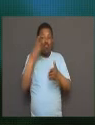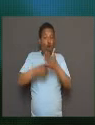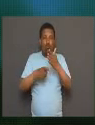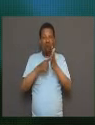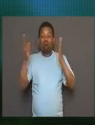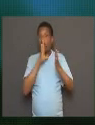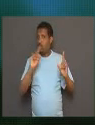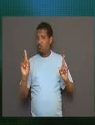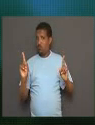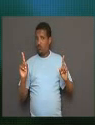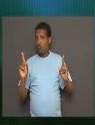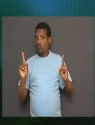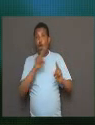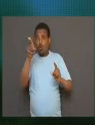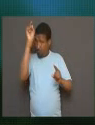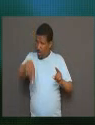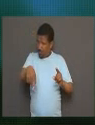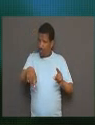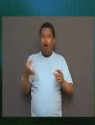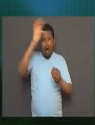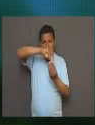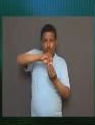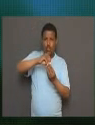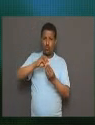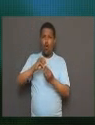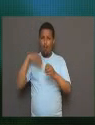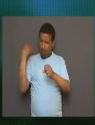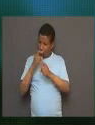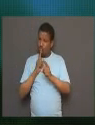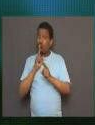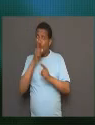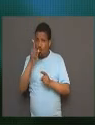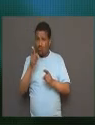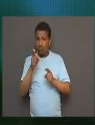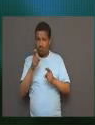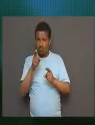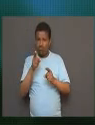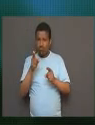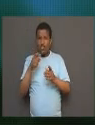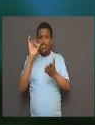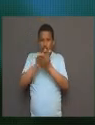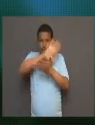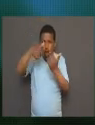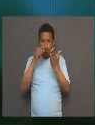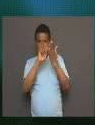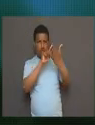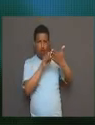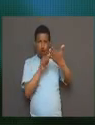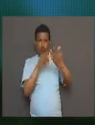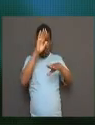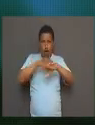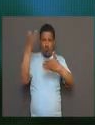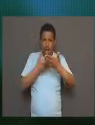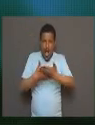clear. You must also make sure that all of the dots on the map are